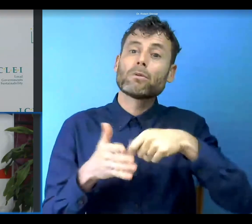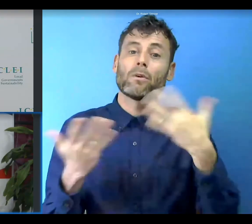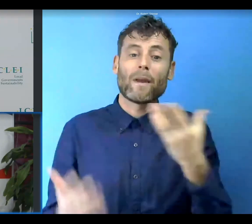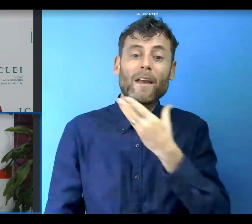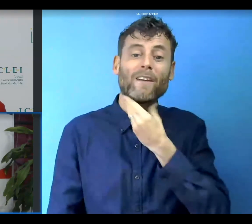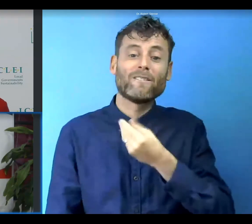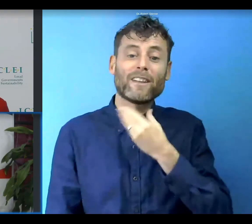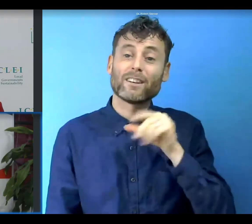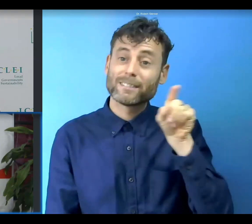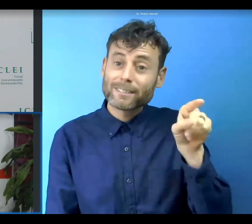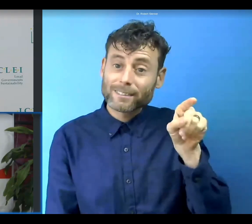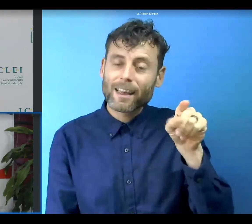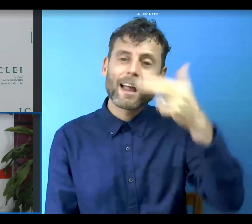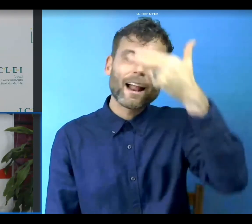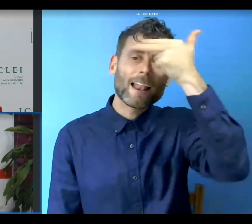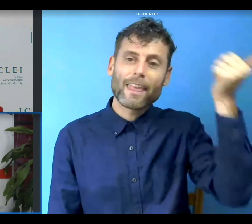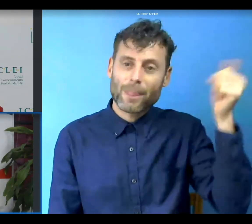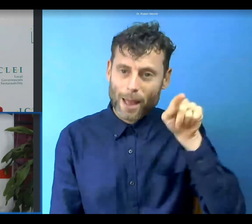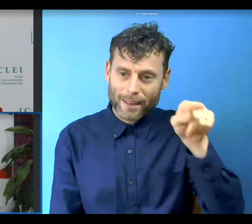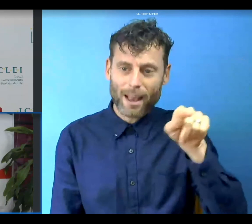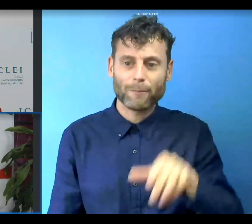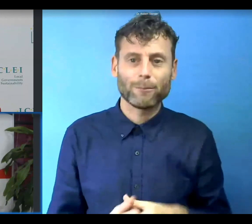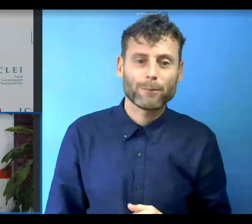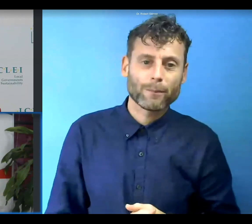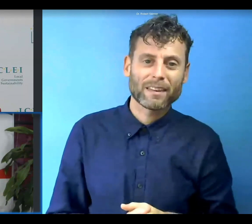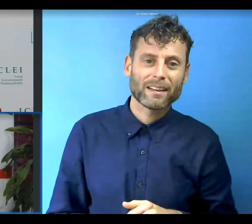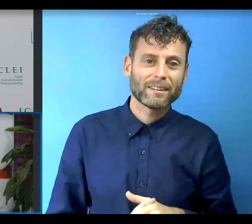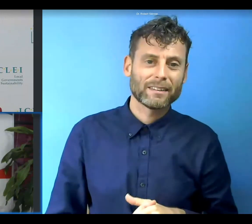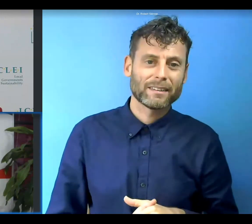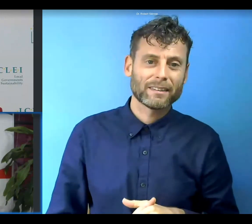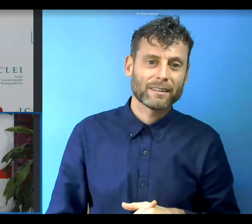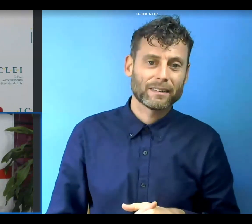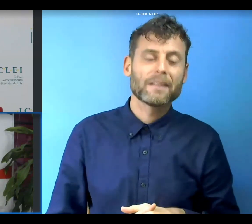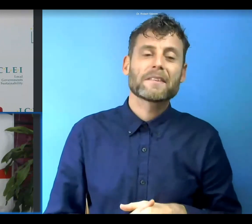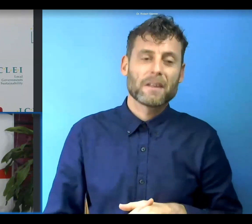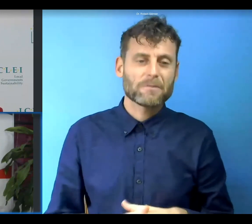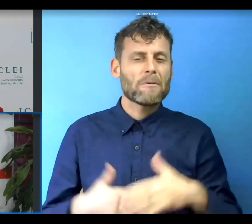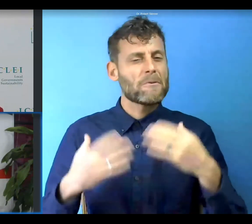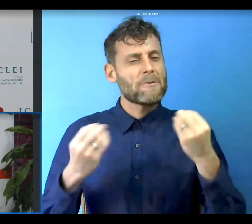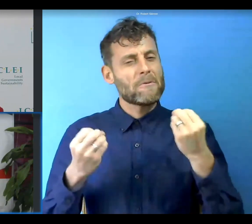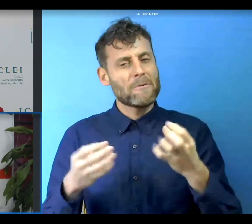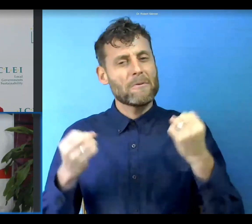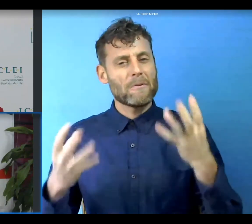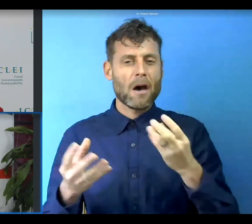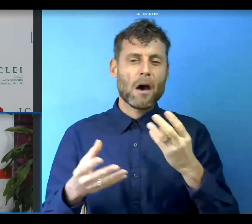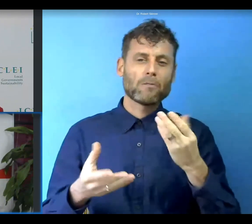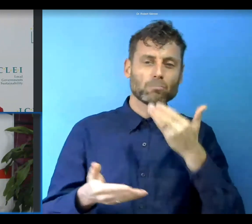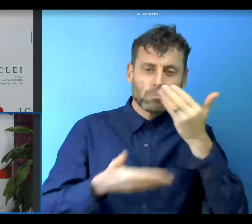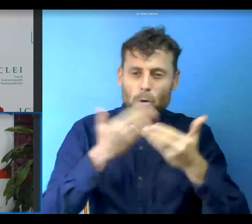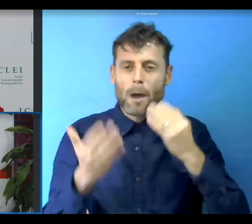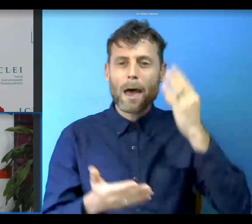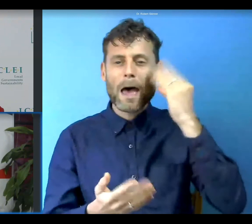participants and attendees here have other stories to share and that we would love to listen